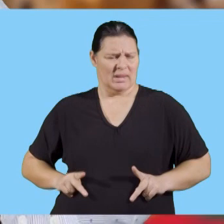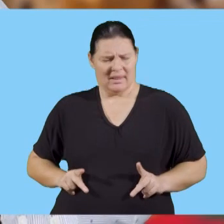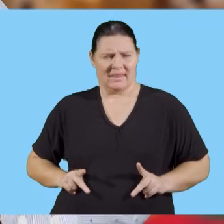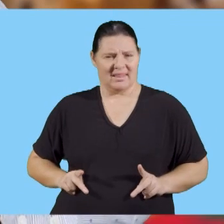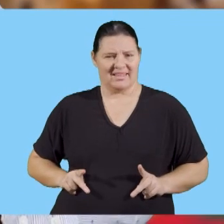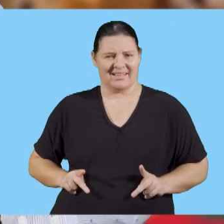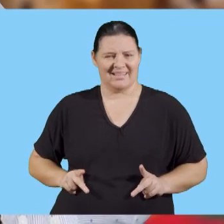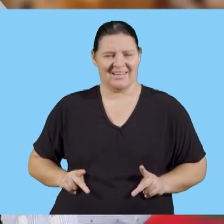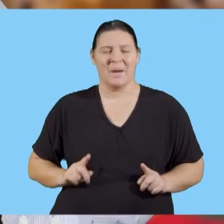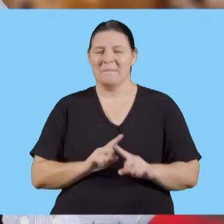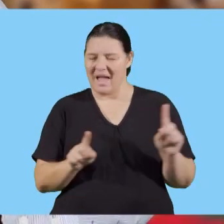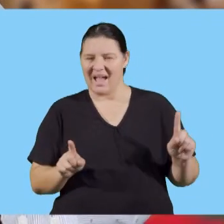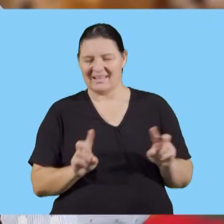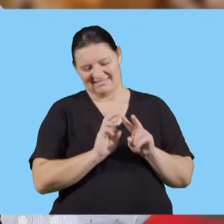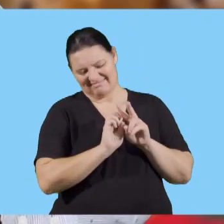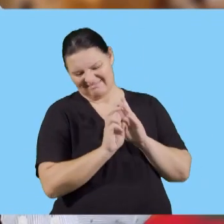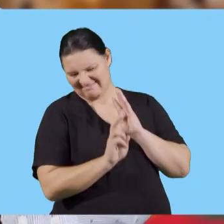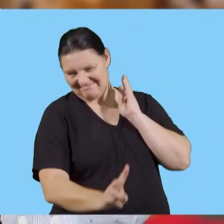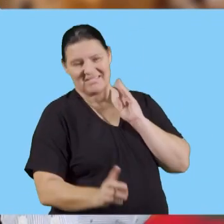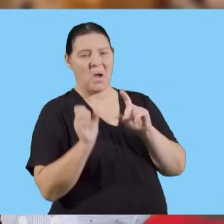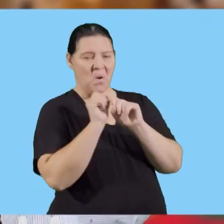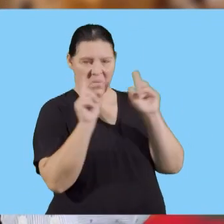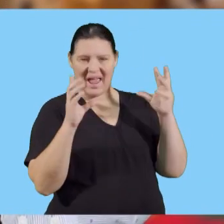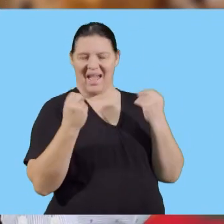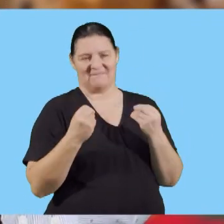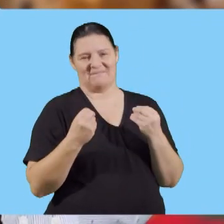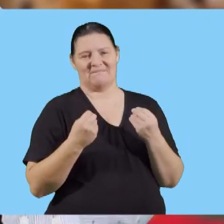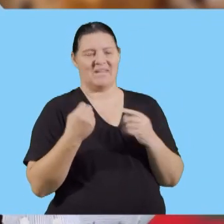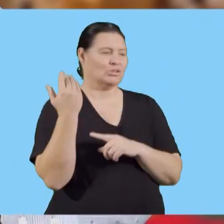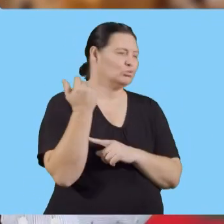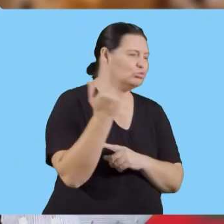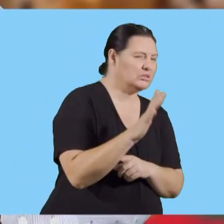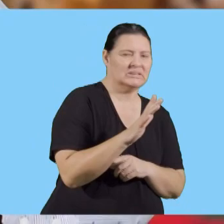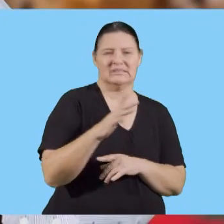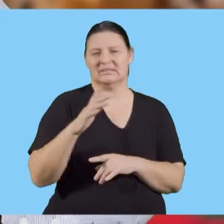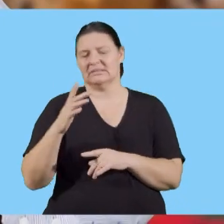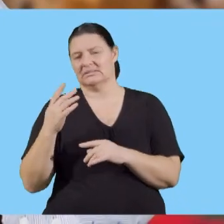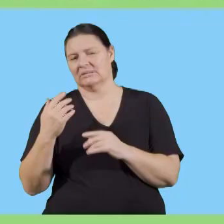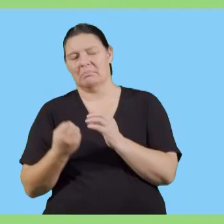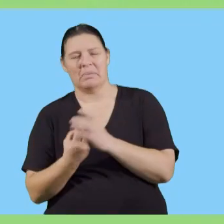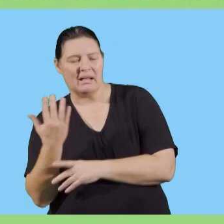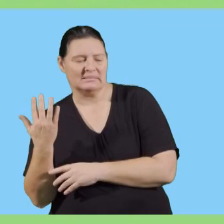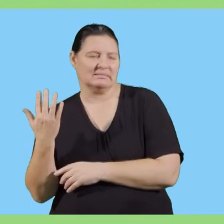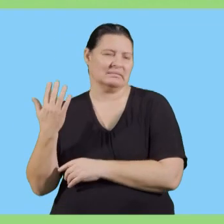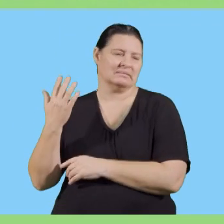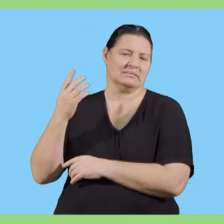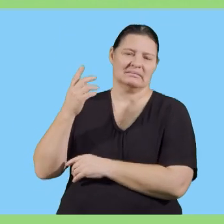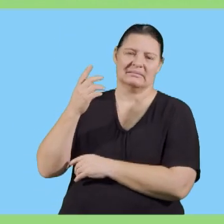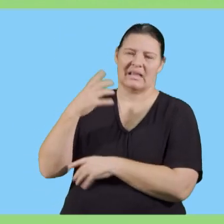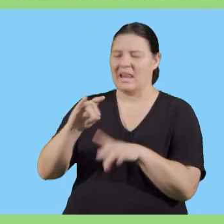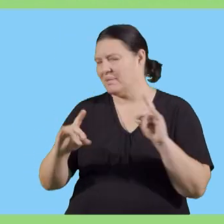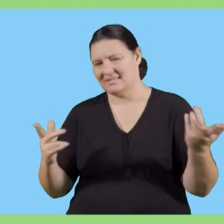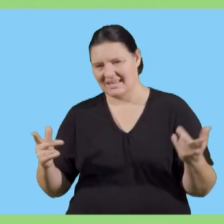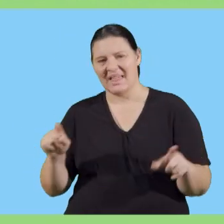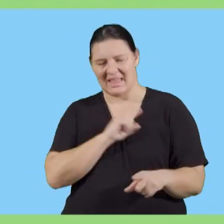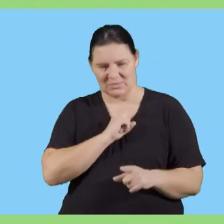also includes plants. So that is why I actually used trees and not human beings this time. A population is a group of